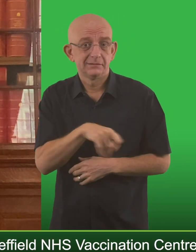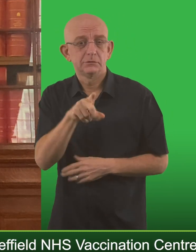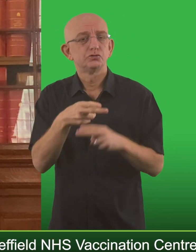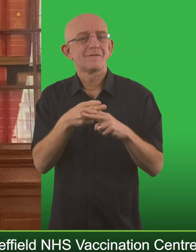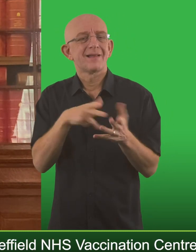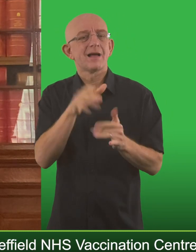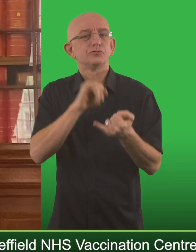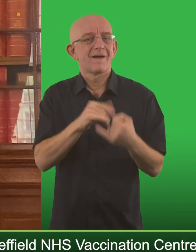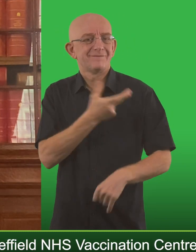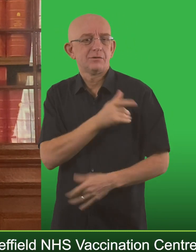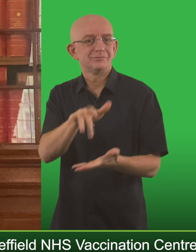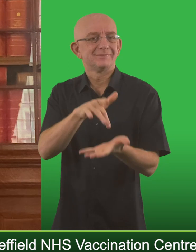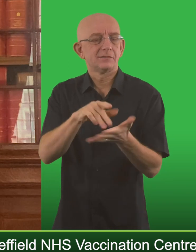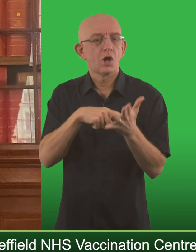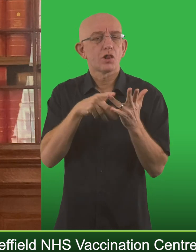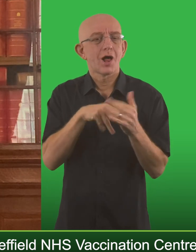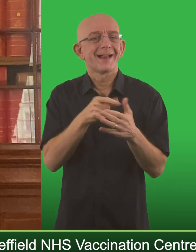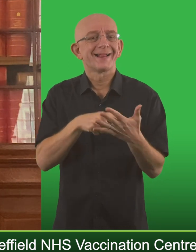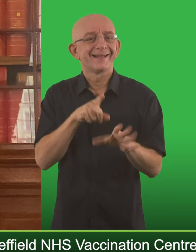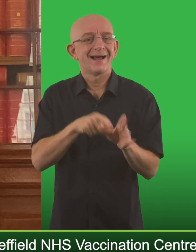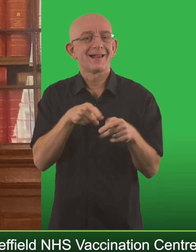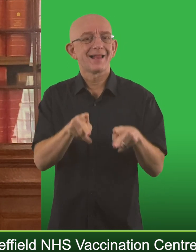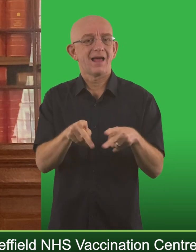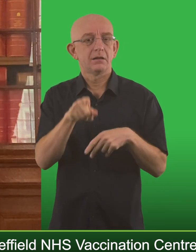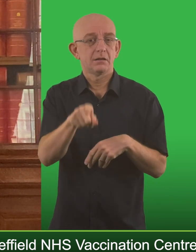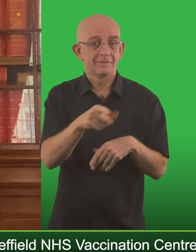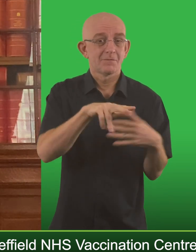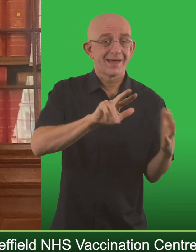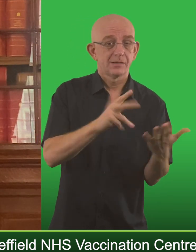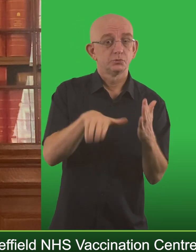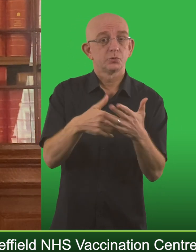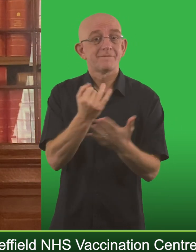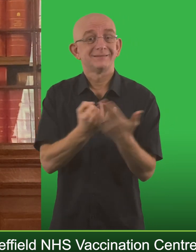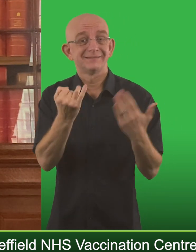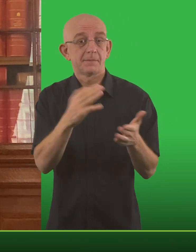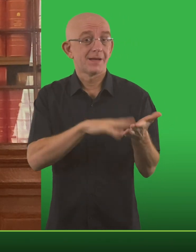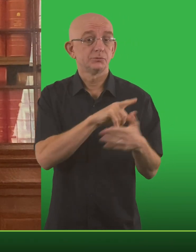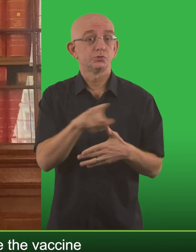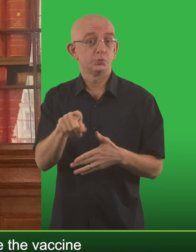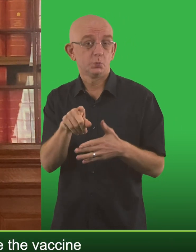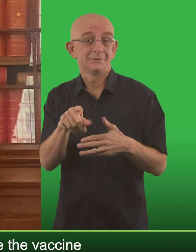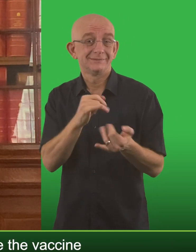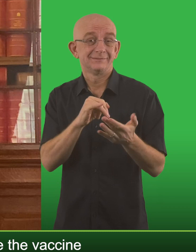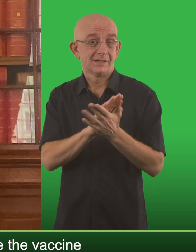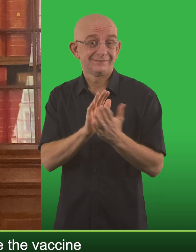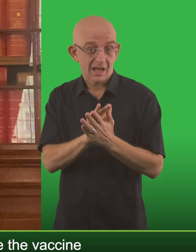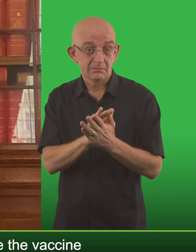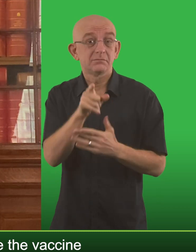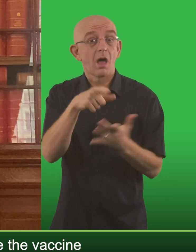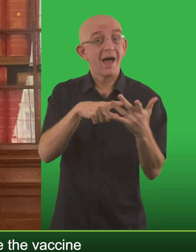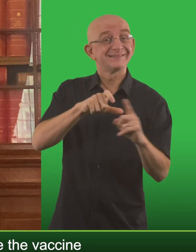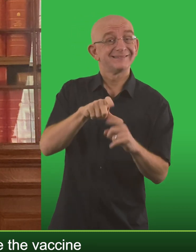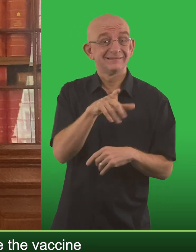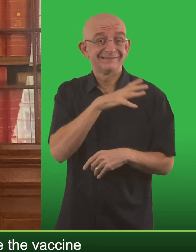NHS Vaccination Centre on Longley Lane between the hours of 8 a.m. to 6:30 Monday to Sunday. No ID will be required